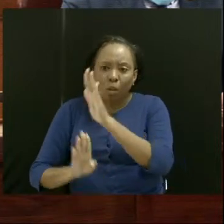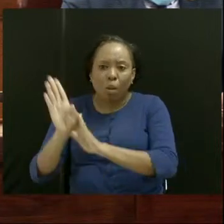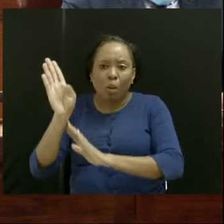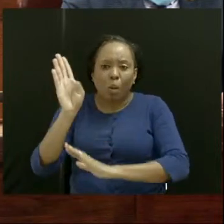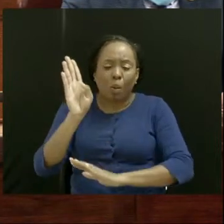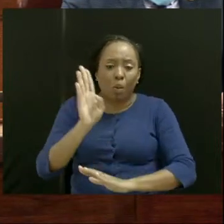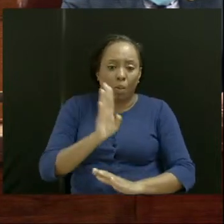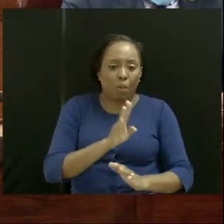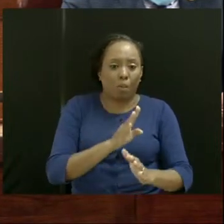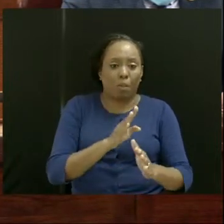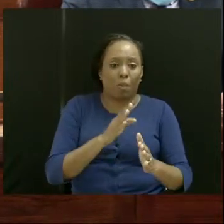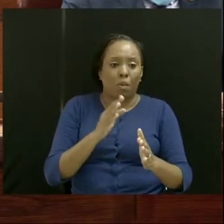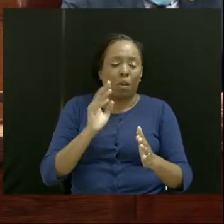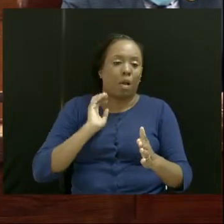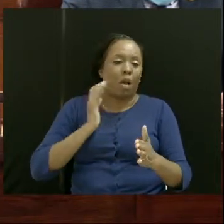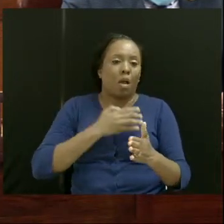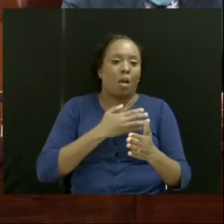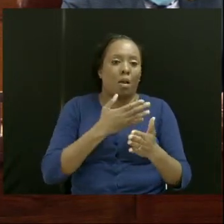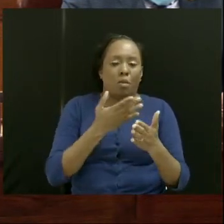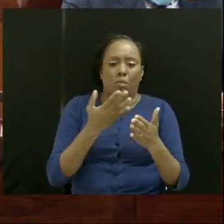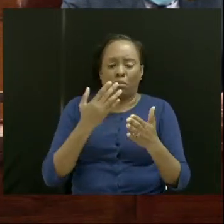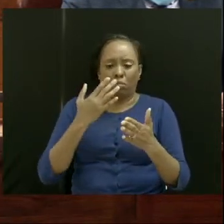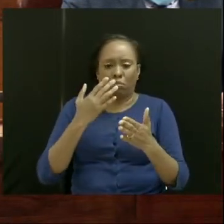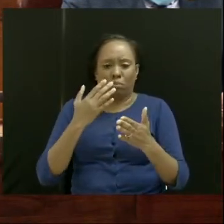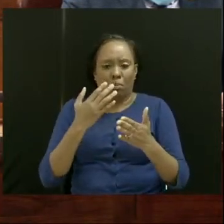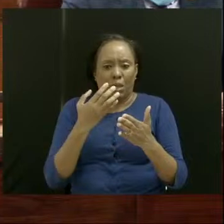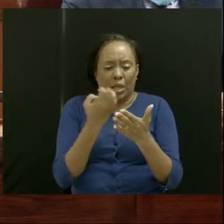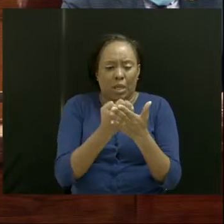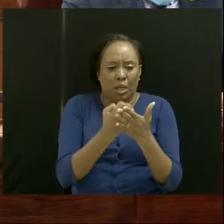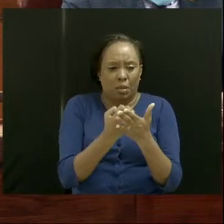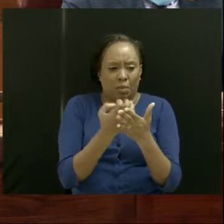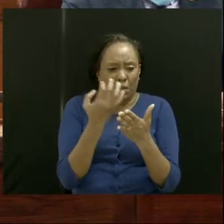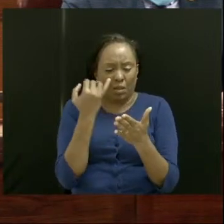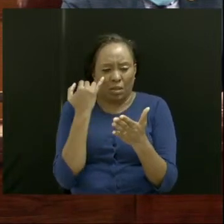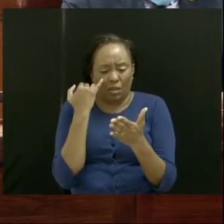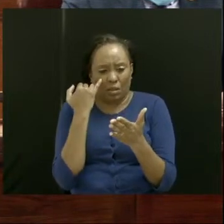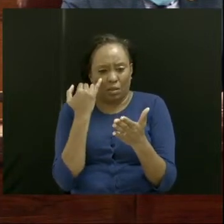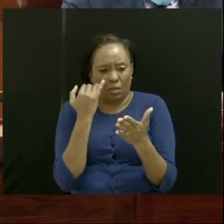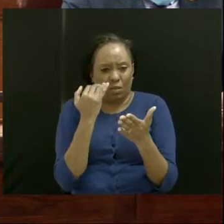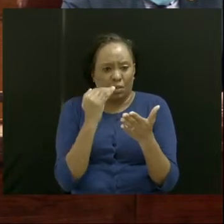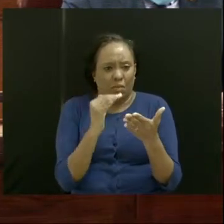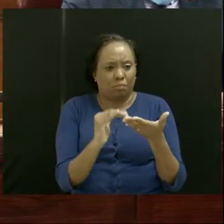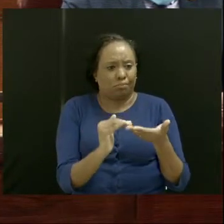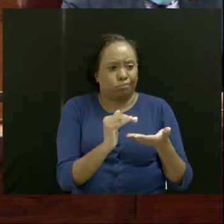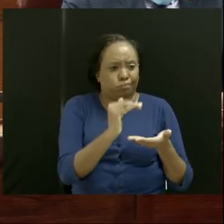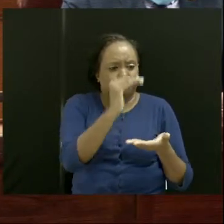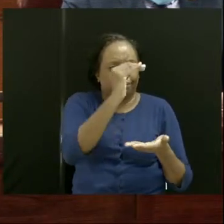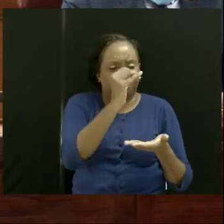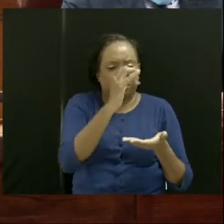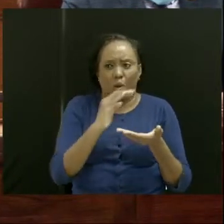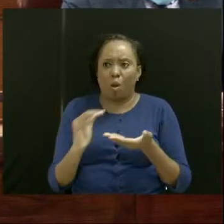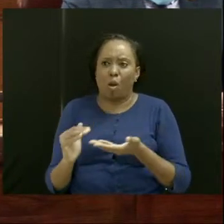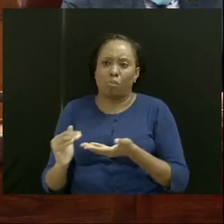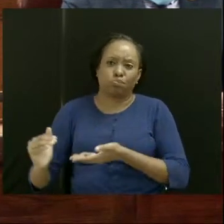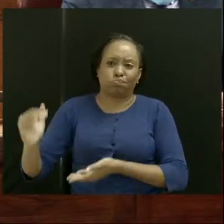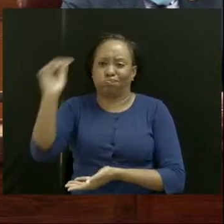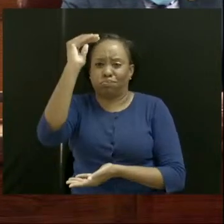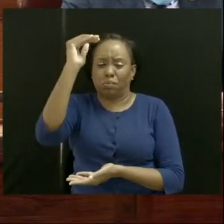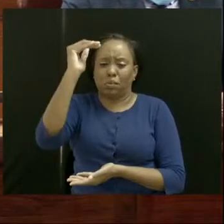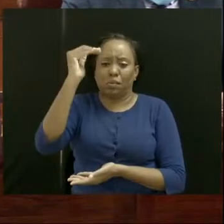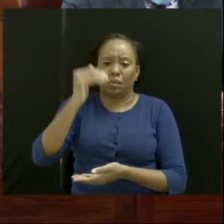we are managing our debt well, and that prior to COVID, we had reduced it from